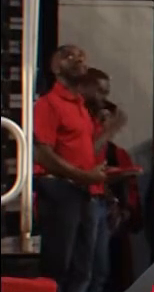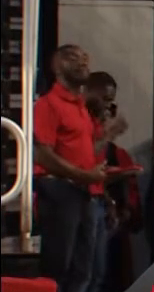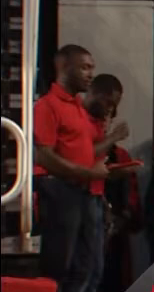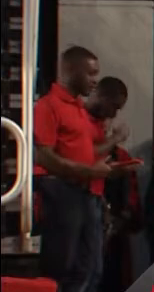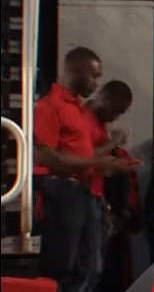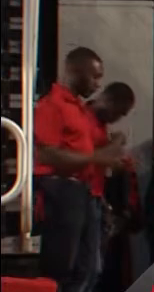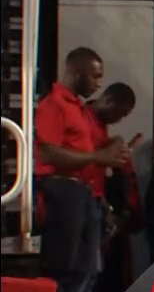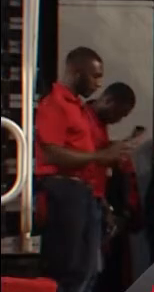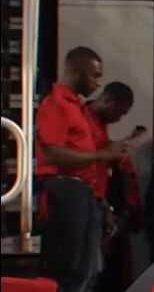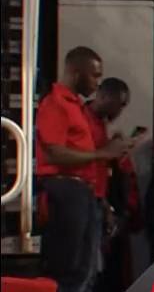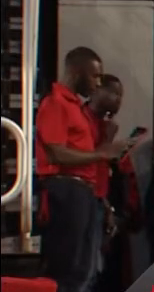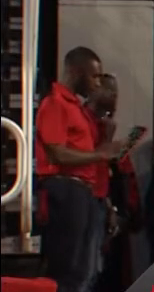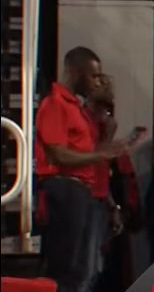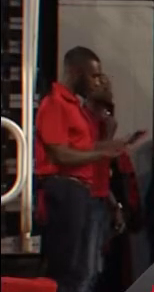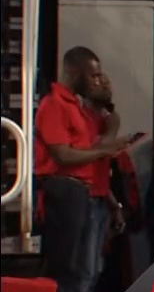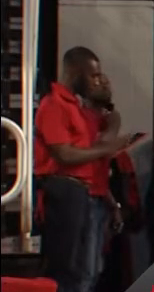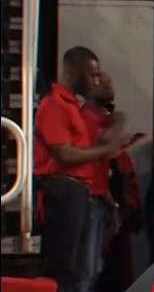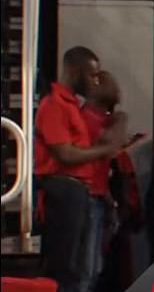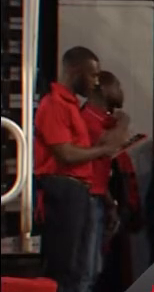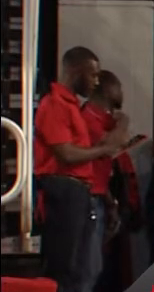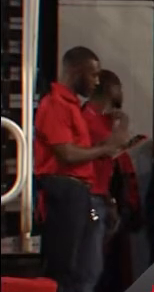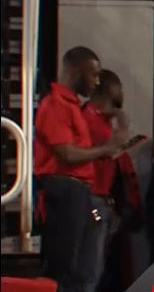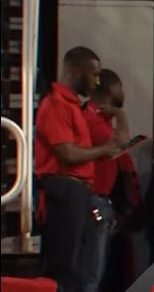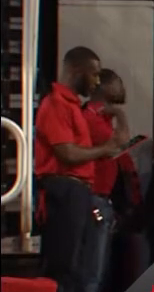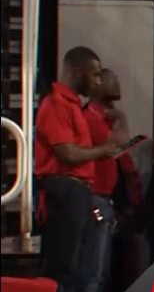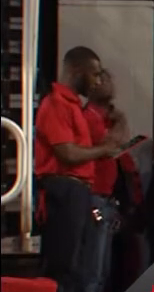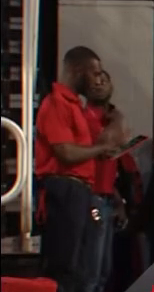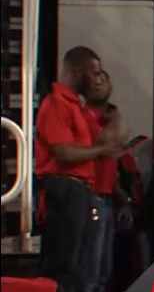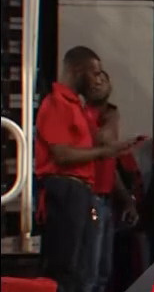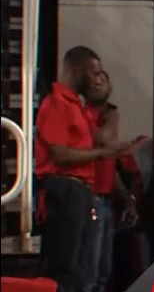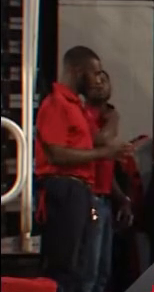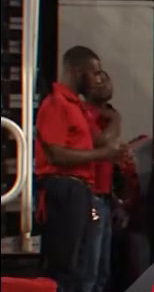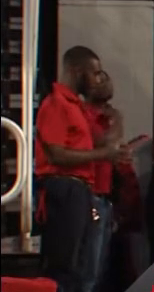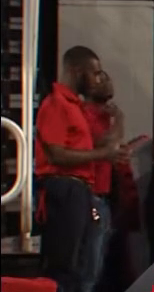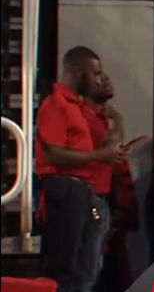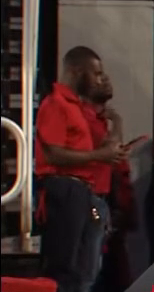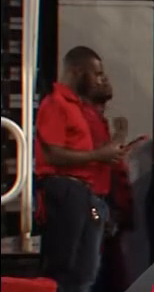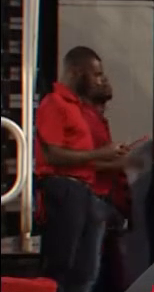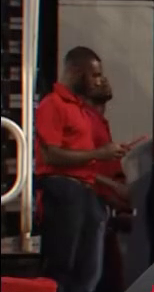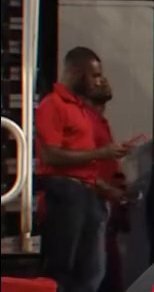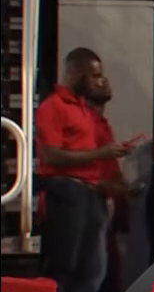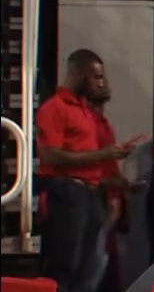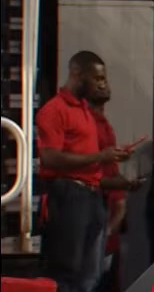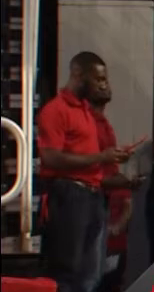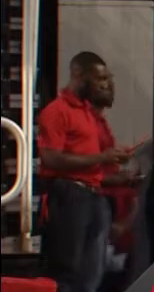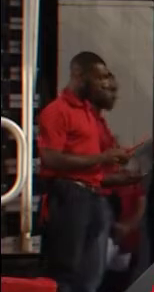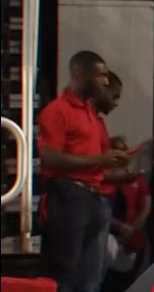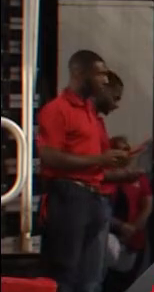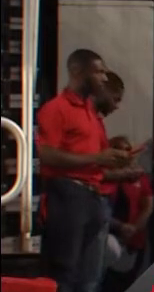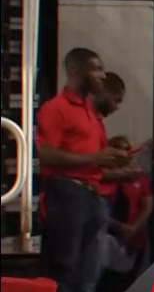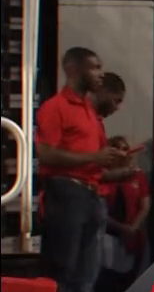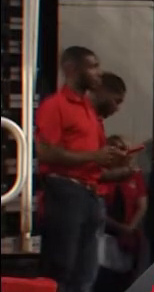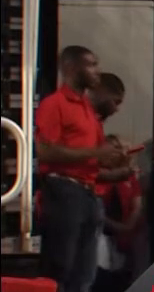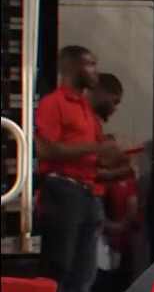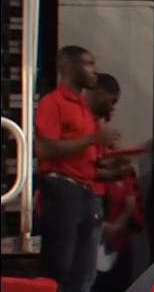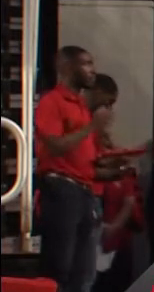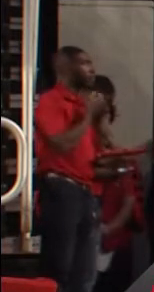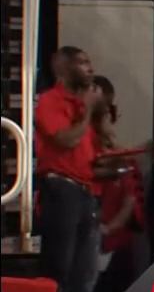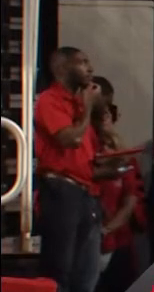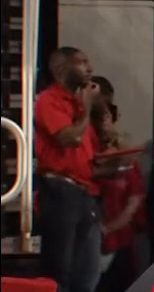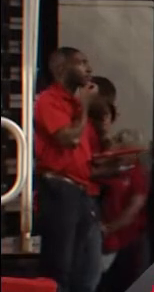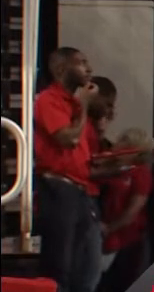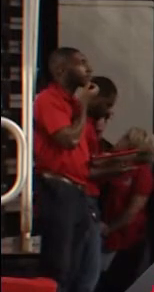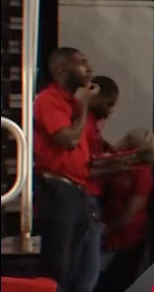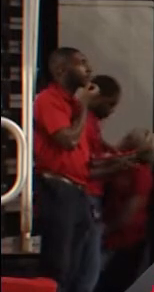This is an exciting time of the year. We appreciate your support of these graduates, and we appreciate you being here to cheer them on to this